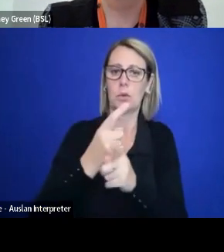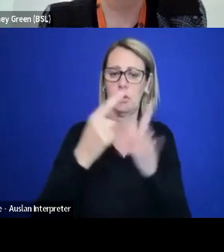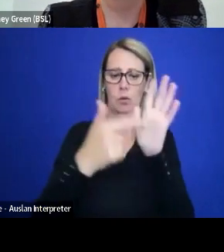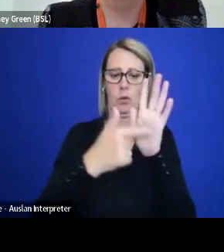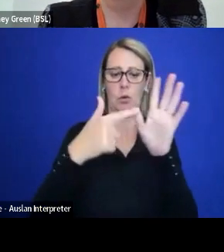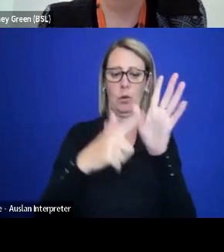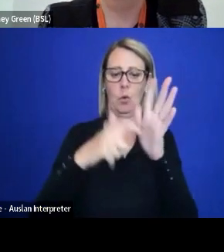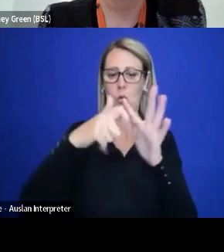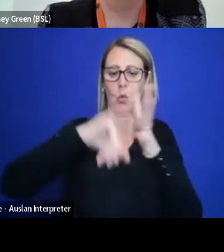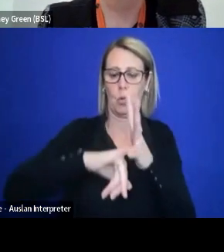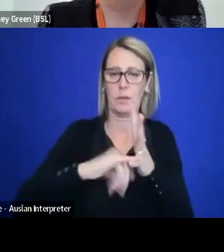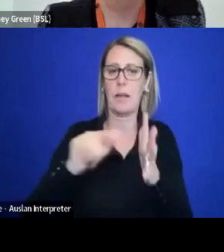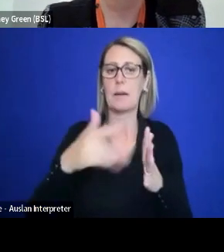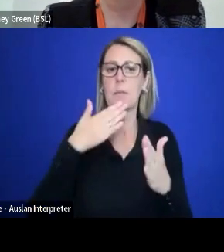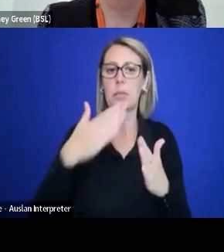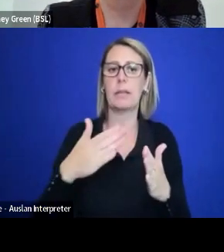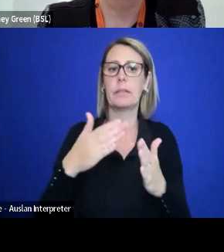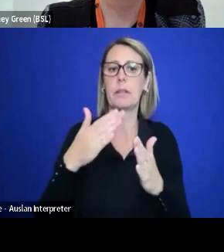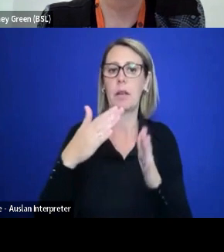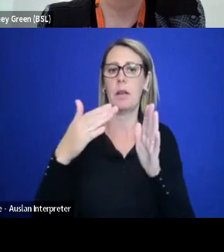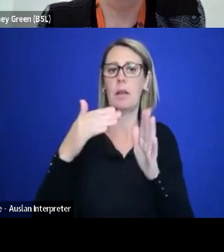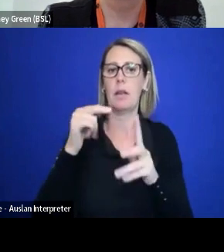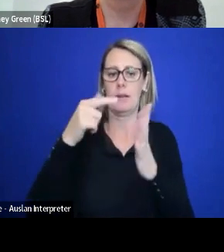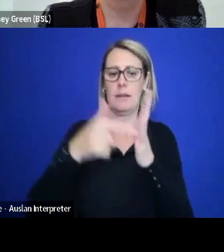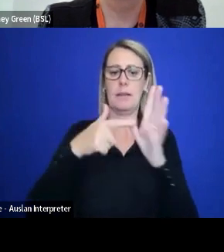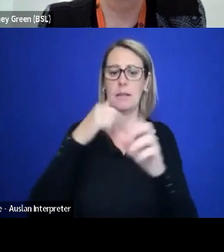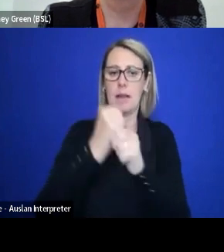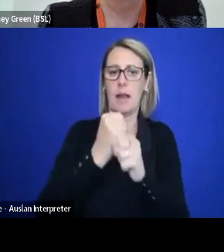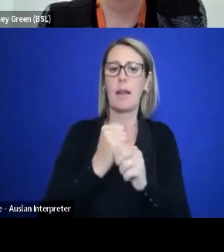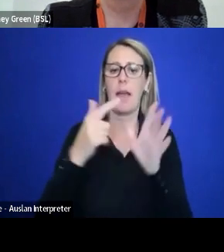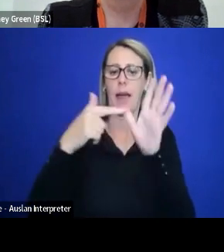and please tag @BrotherhoodInfo.